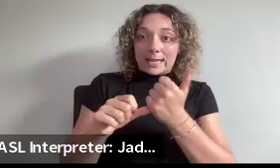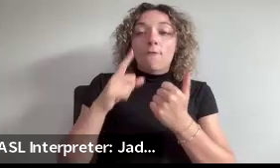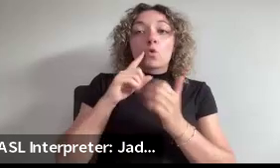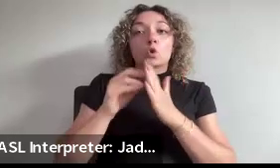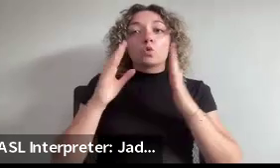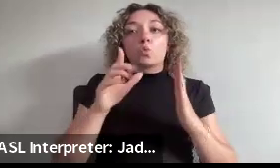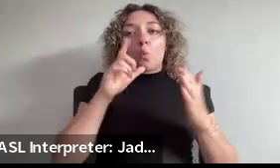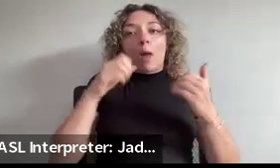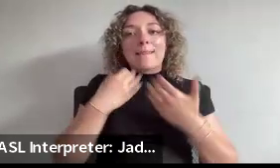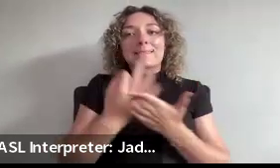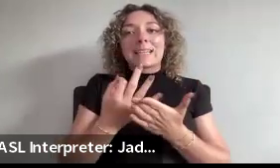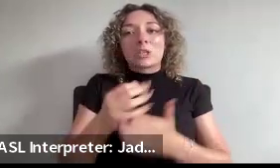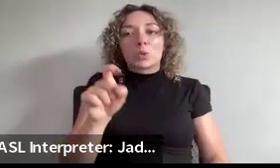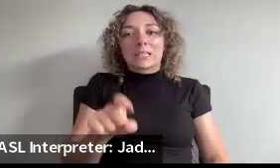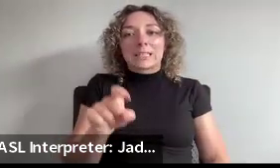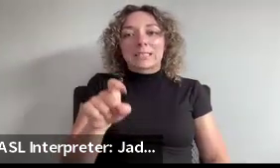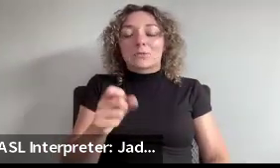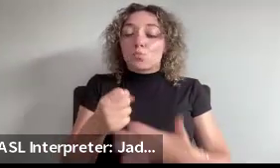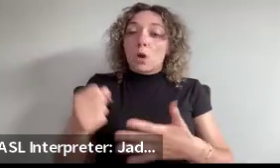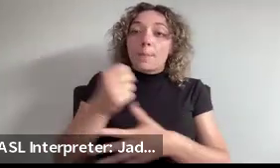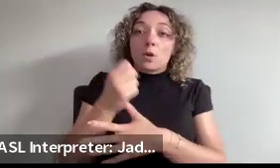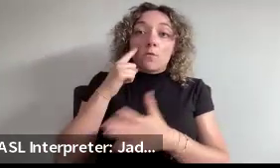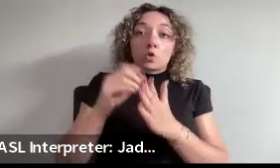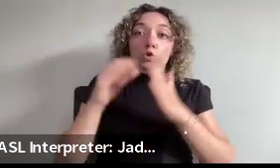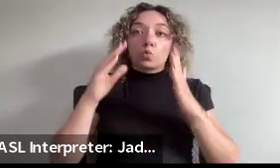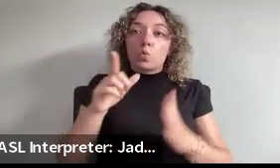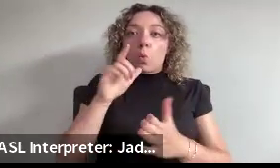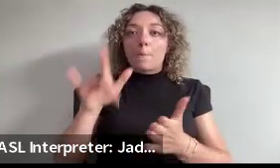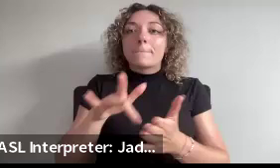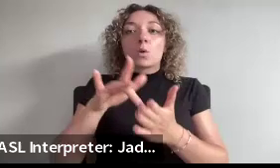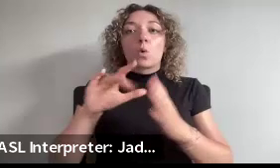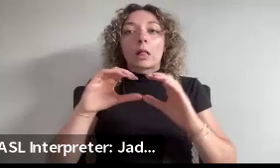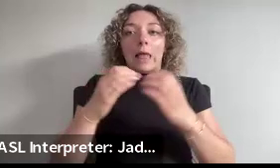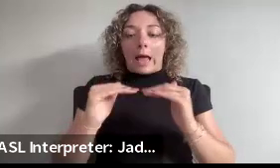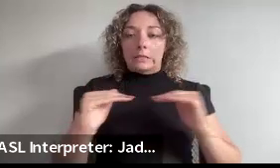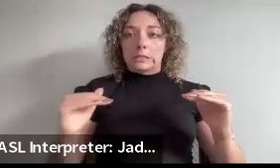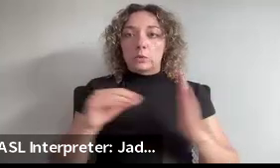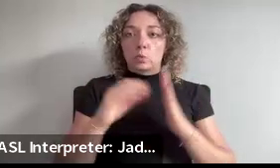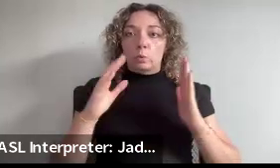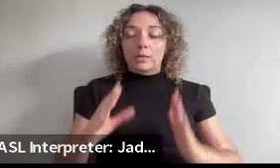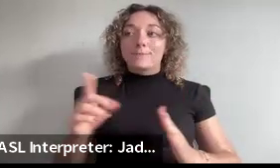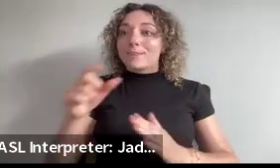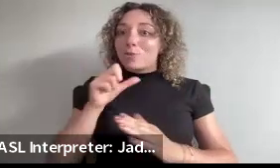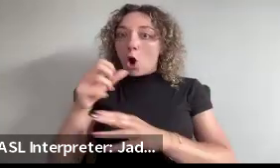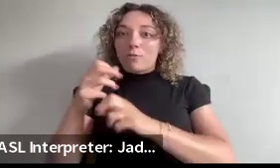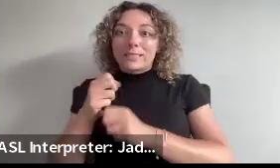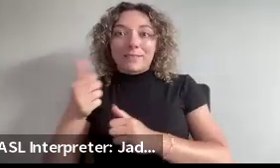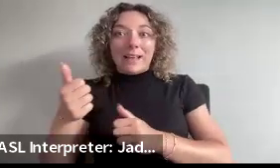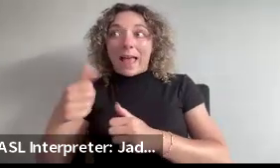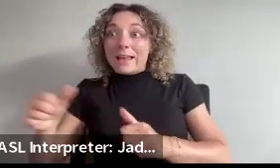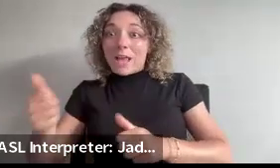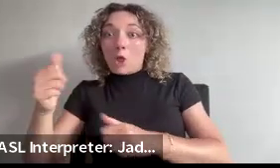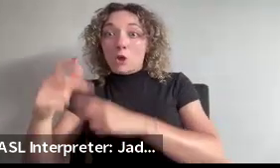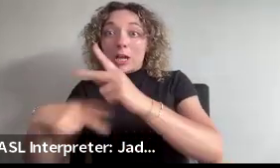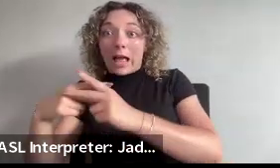is primarily designated for students who are middle class students who are not receiving other sorts of aid that